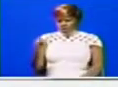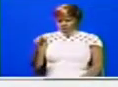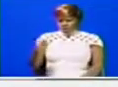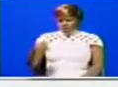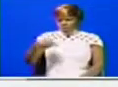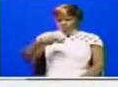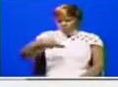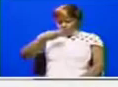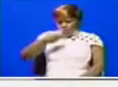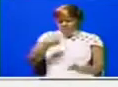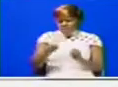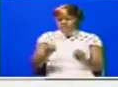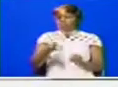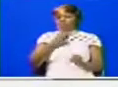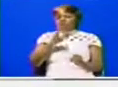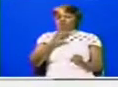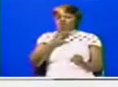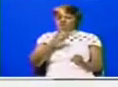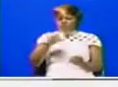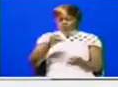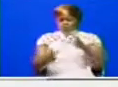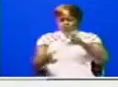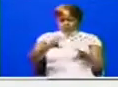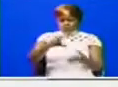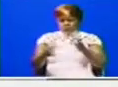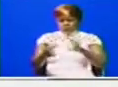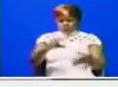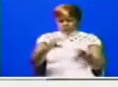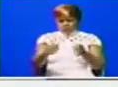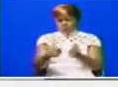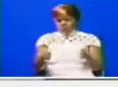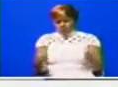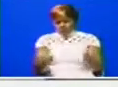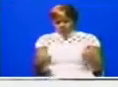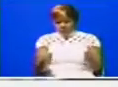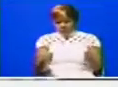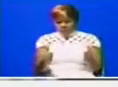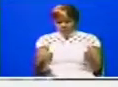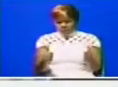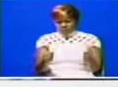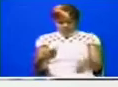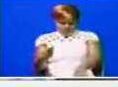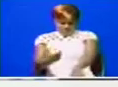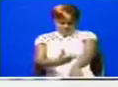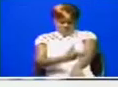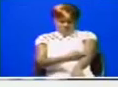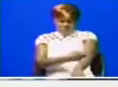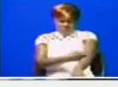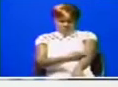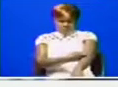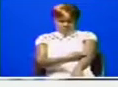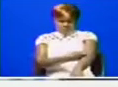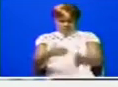syrup requires you to have clean water to reconstitute the powder, to measure it accurately and to administer. Vaccination